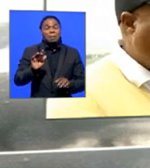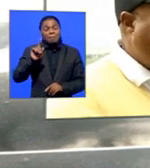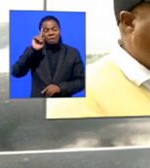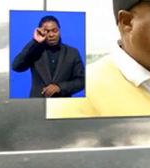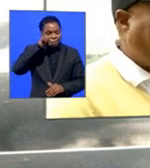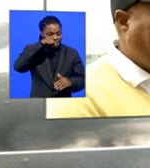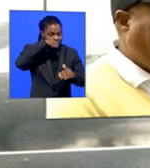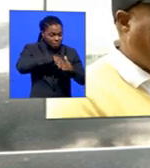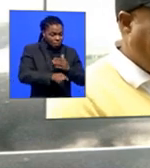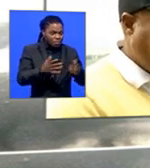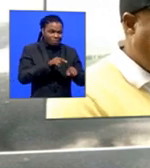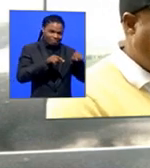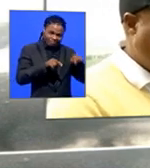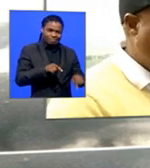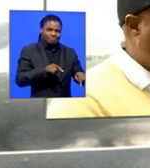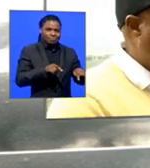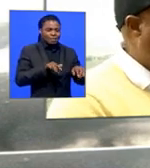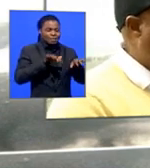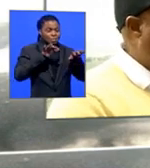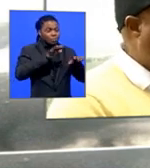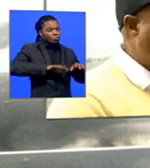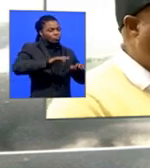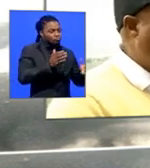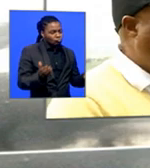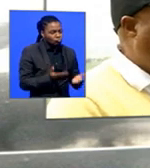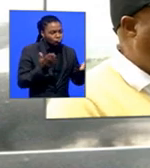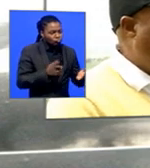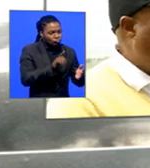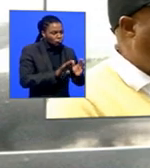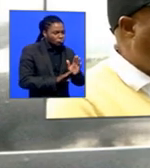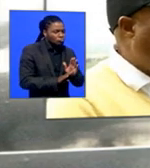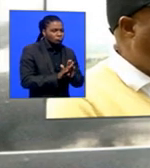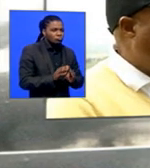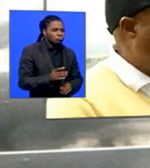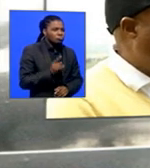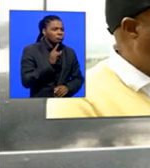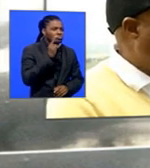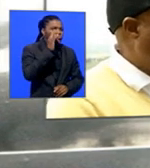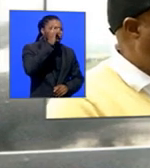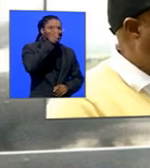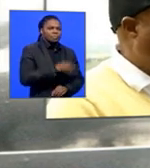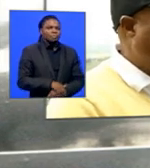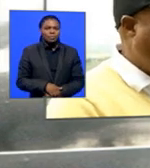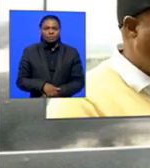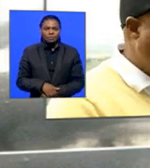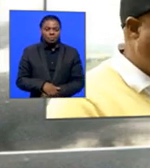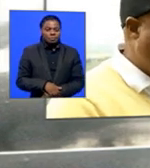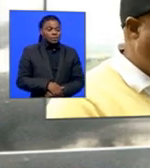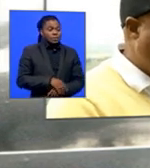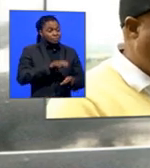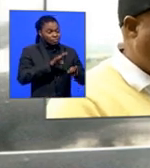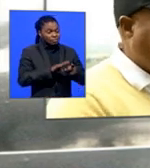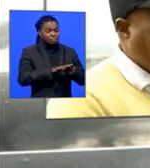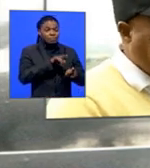was brought up by people here in this place. But also Mandela was brought up in the